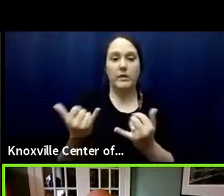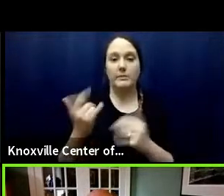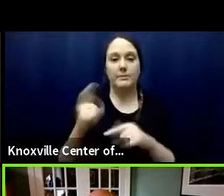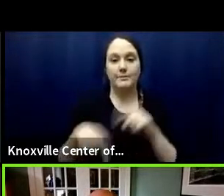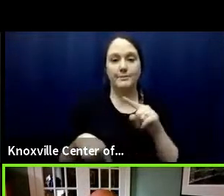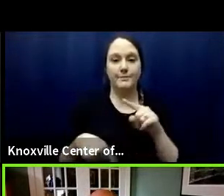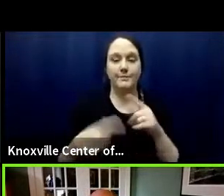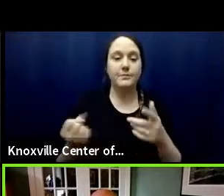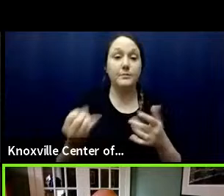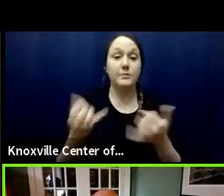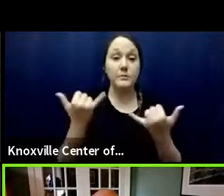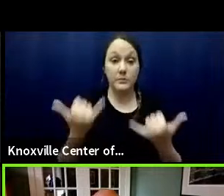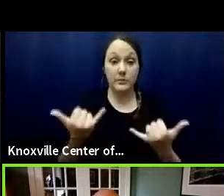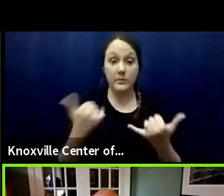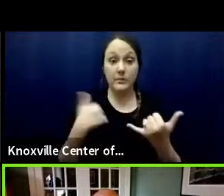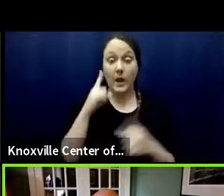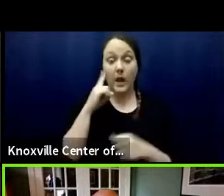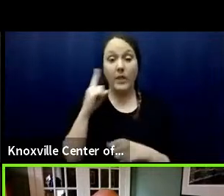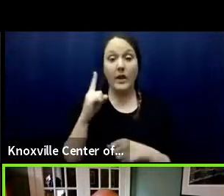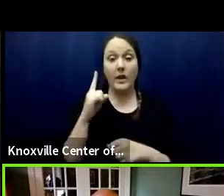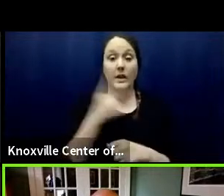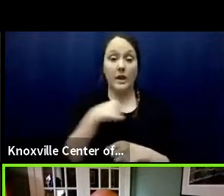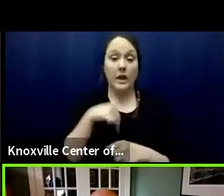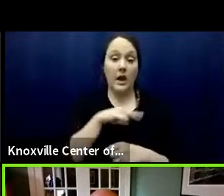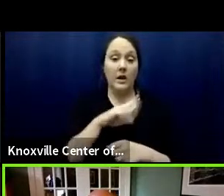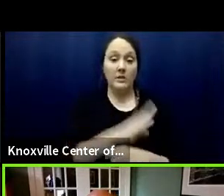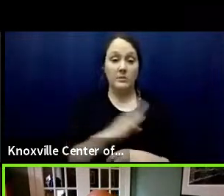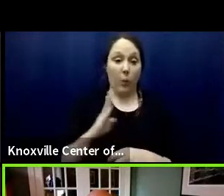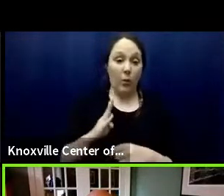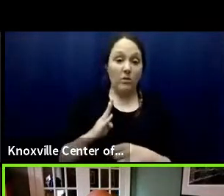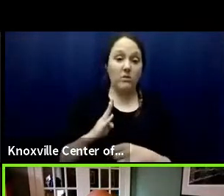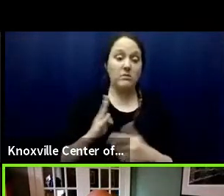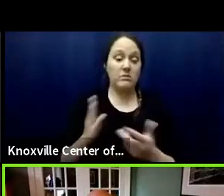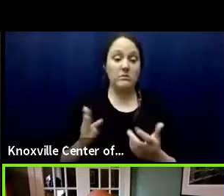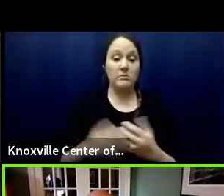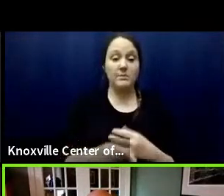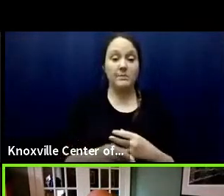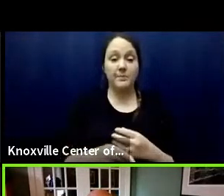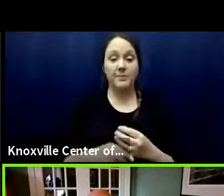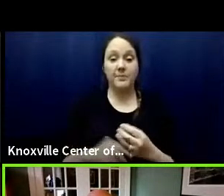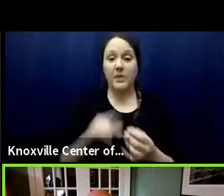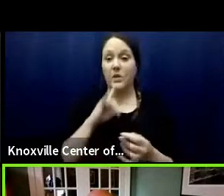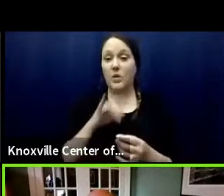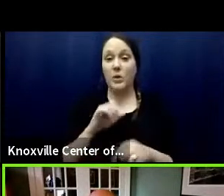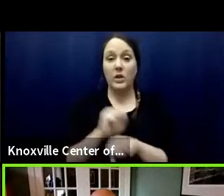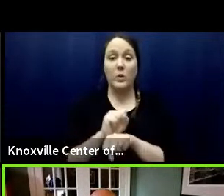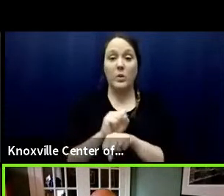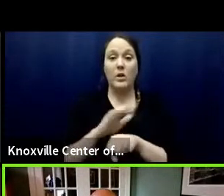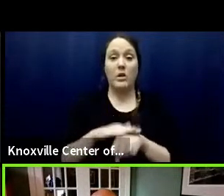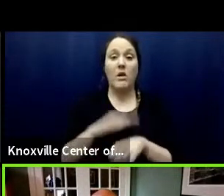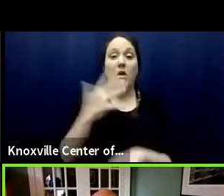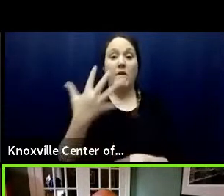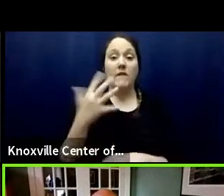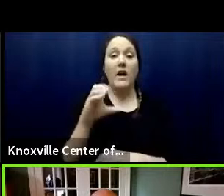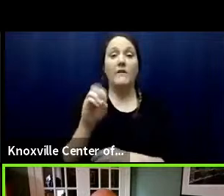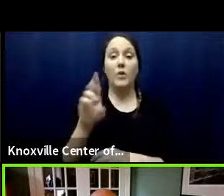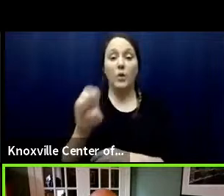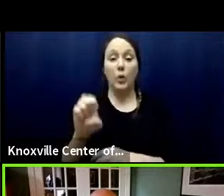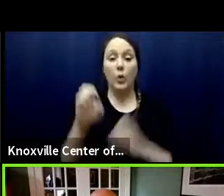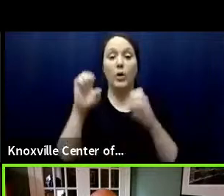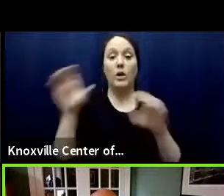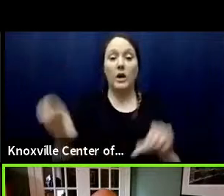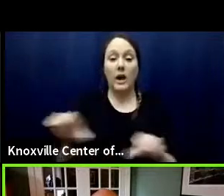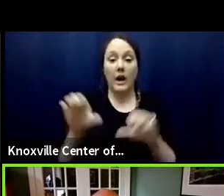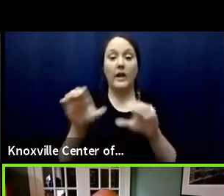at this point, I think us as a board, really working on the 5 core actions, educating the